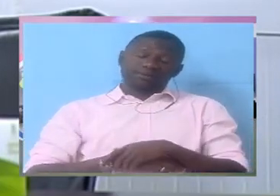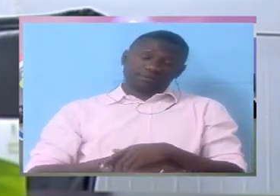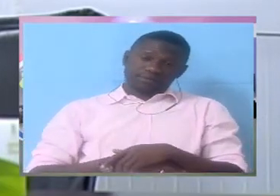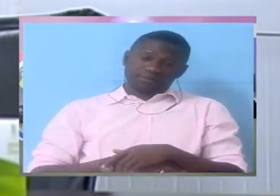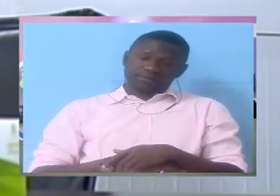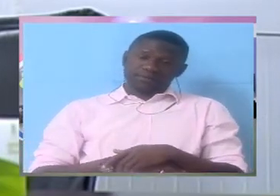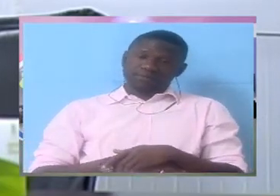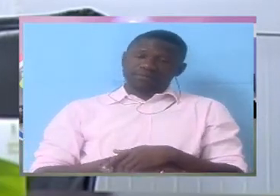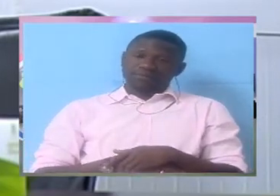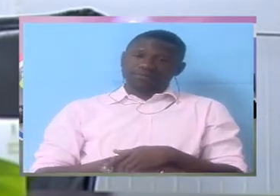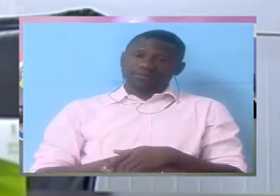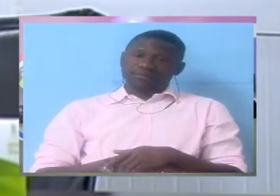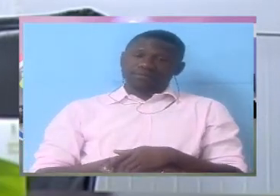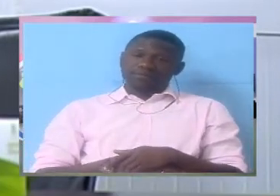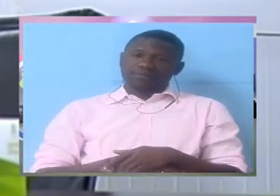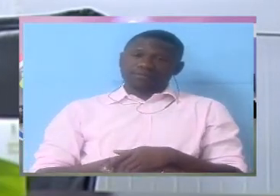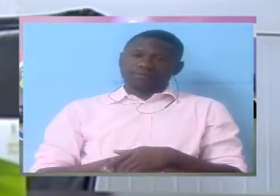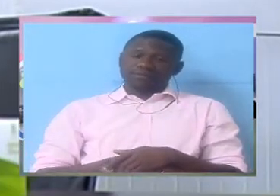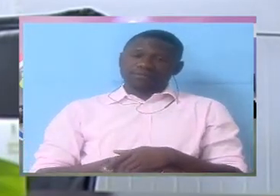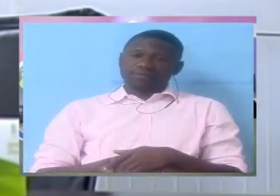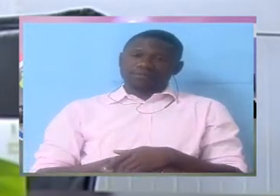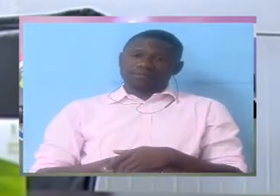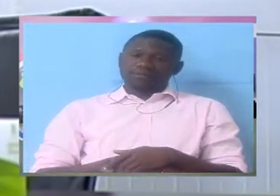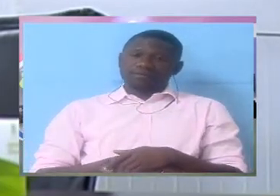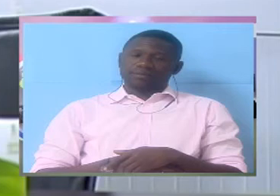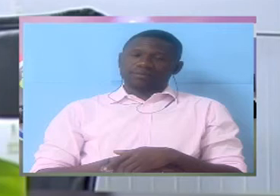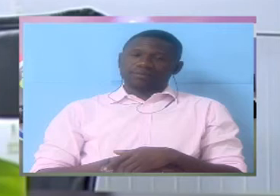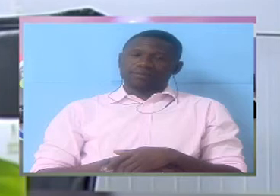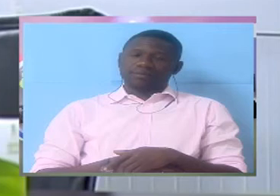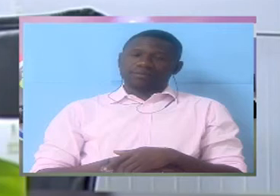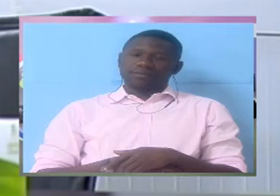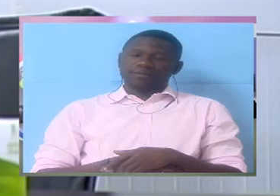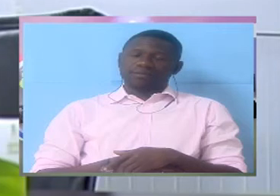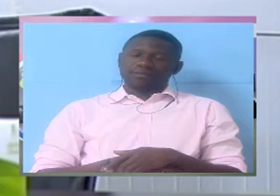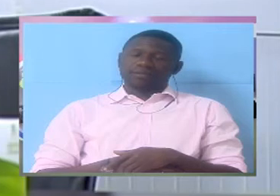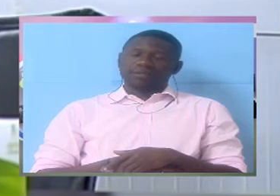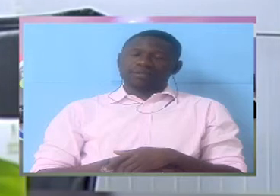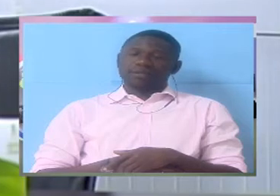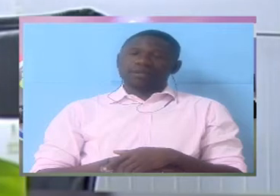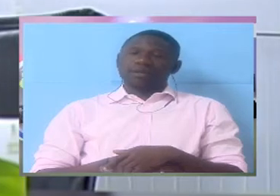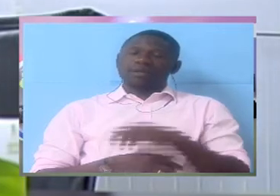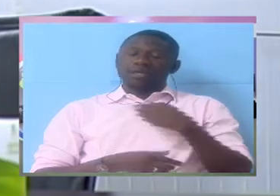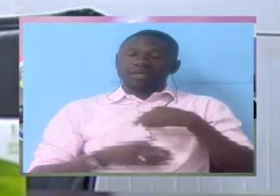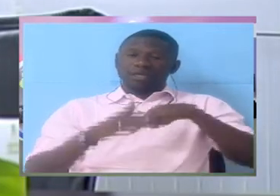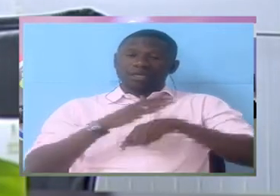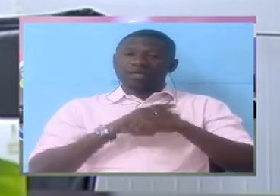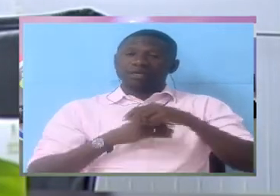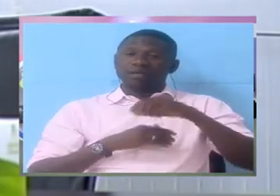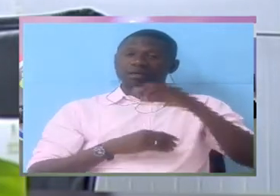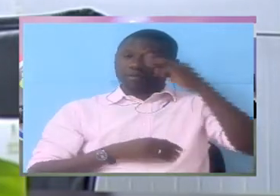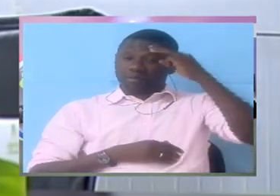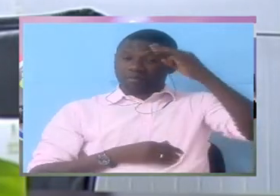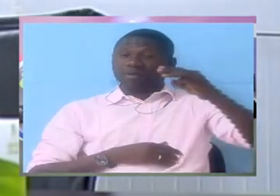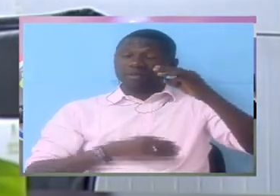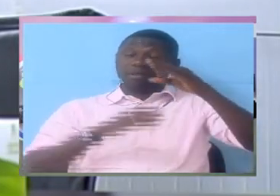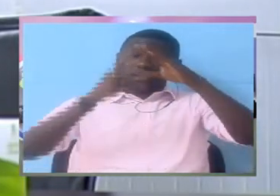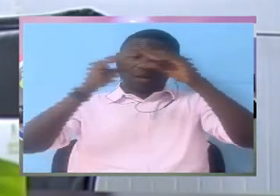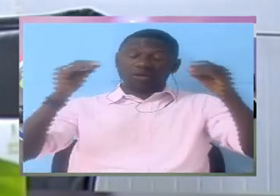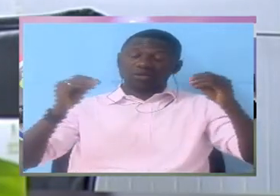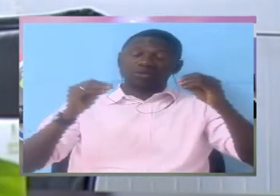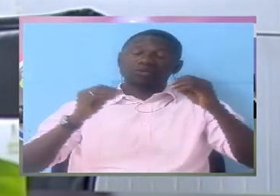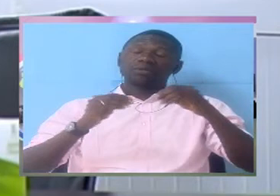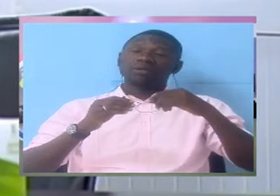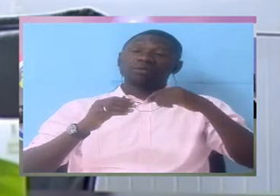mu bung bunyari mbaleti nyimbanko ka. In cabinet room by Sara Janha, Secretary General. Cabinet fang bula bungokono de